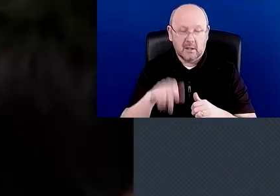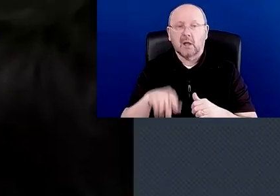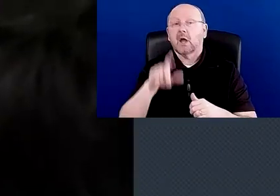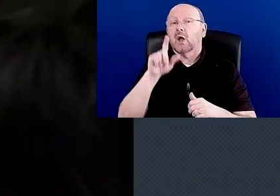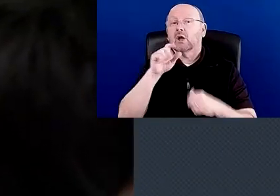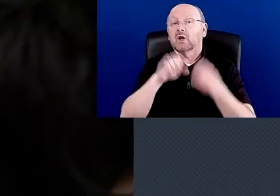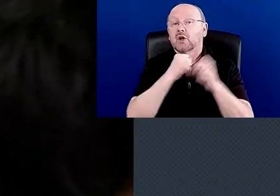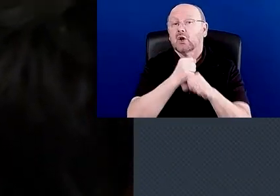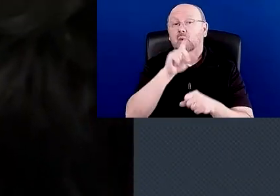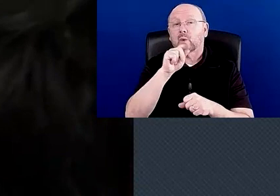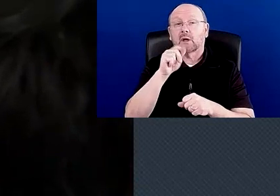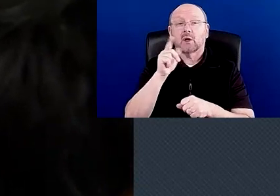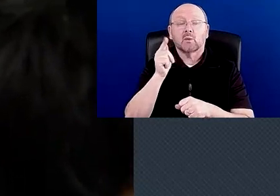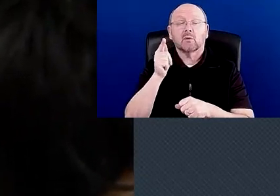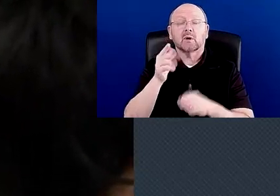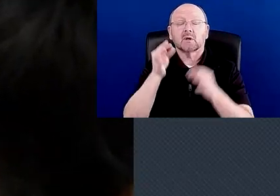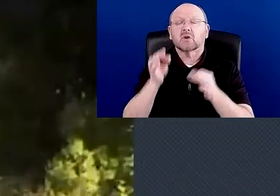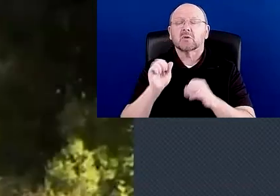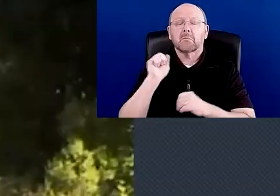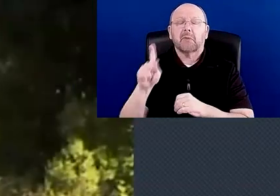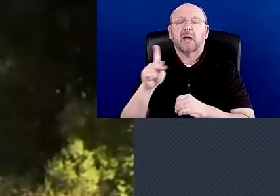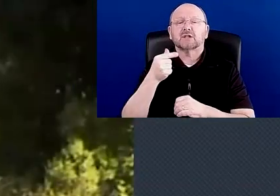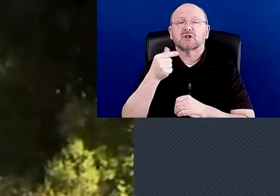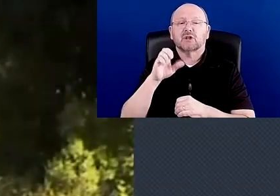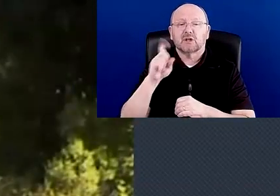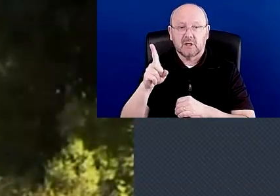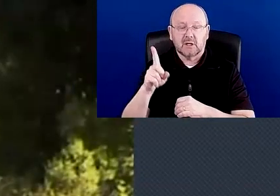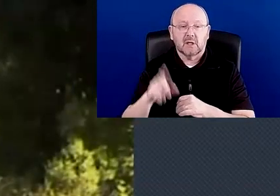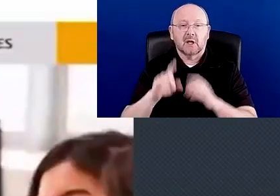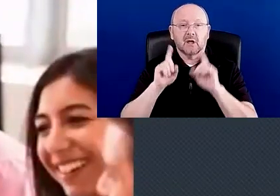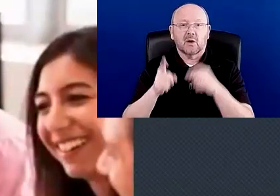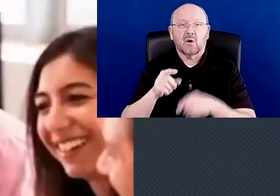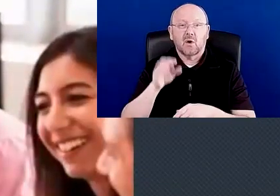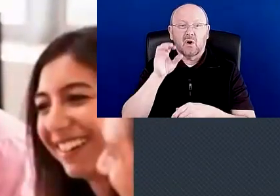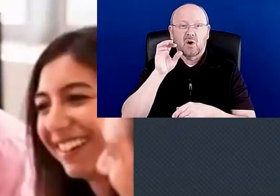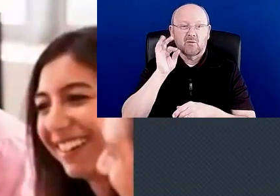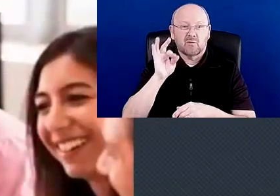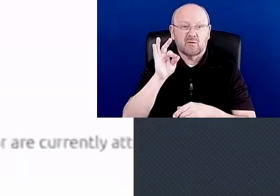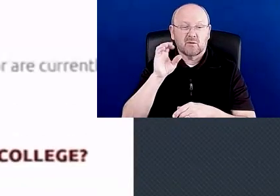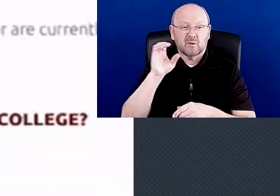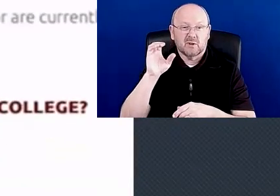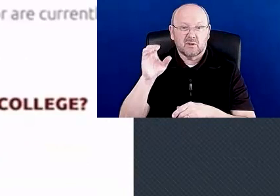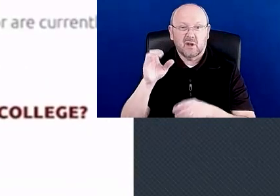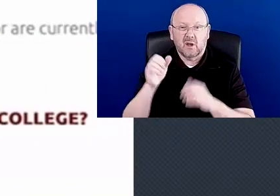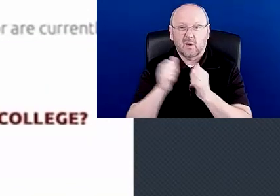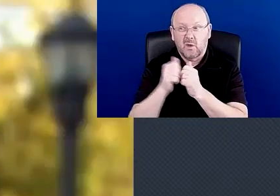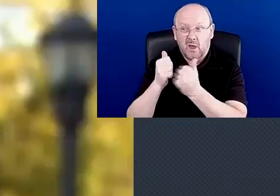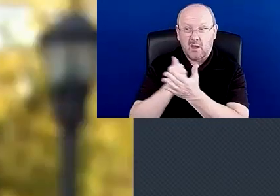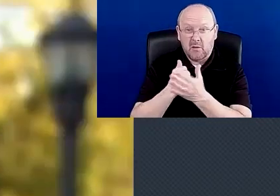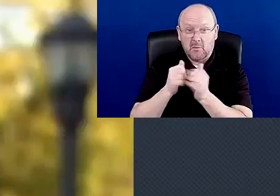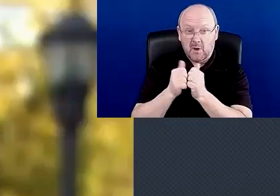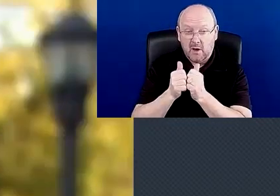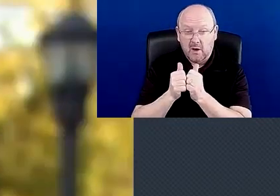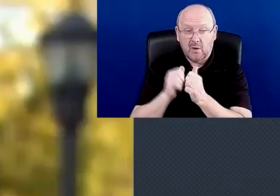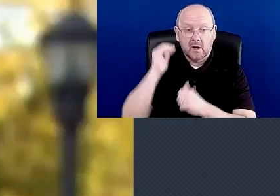GED. He graduated this spring and started classes at Fresno City College this fall with the help of the Adult Education Program. So I'm